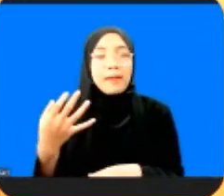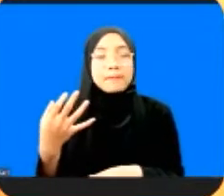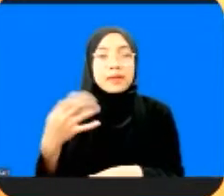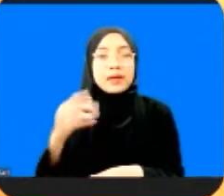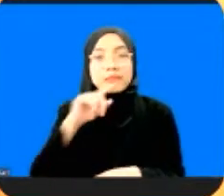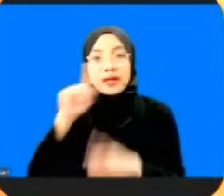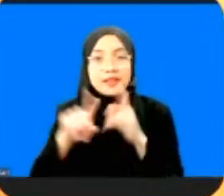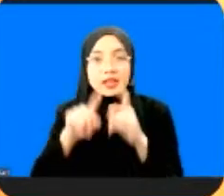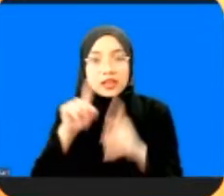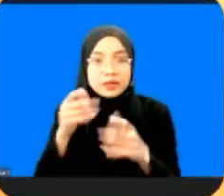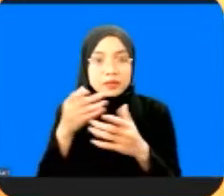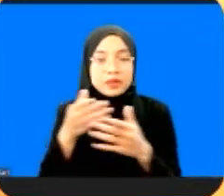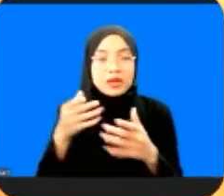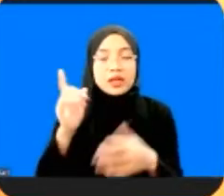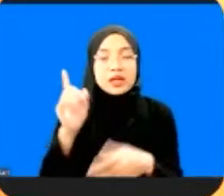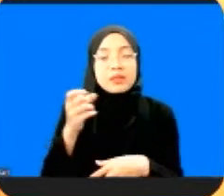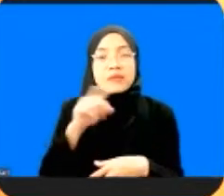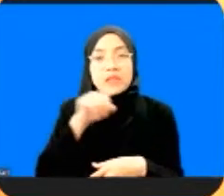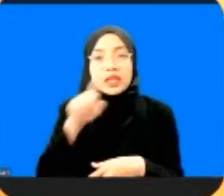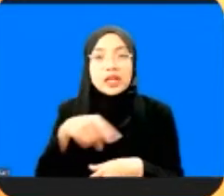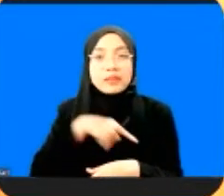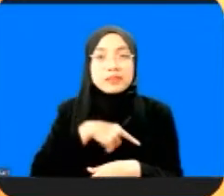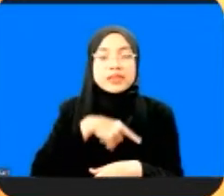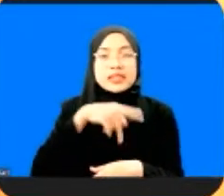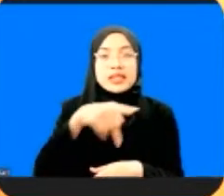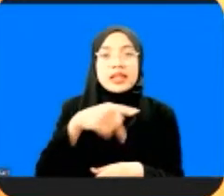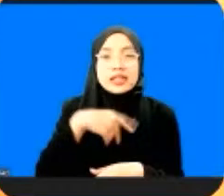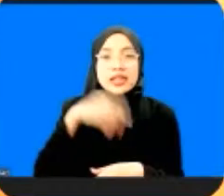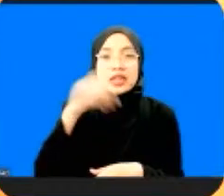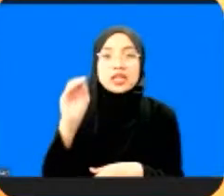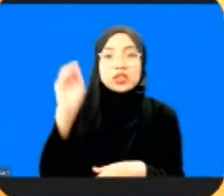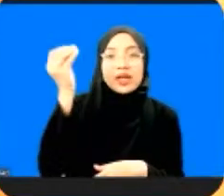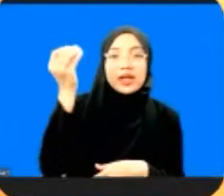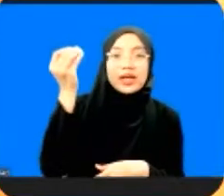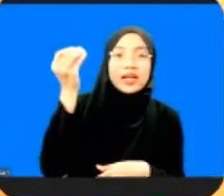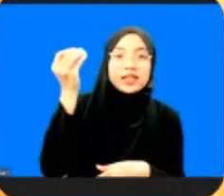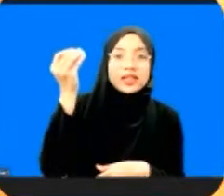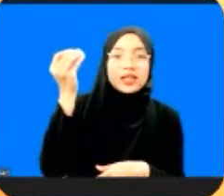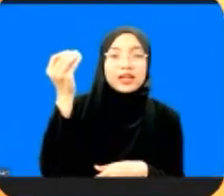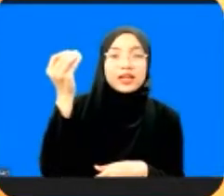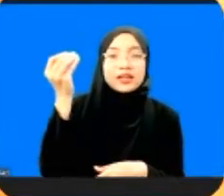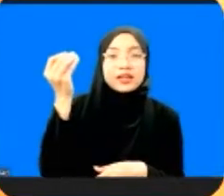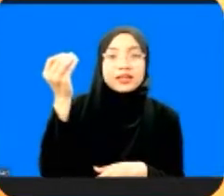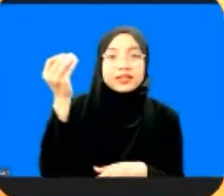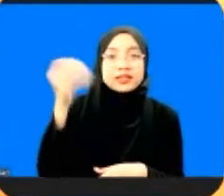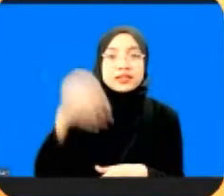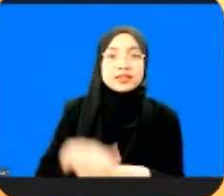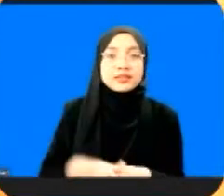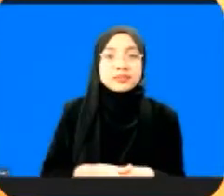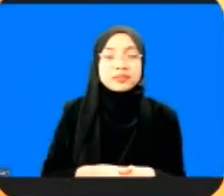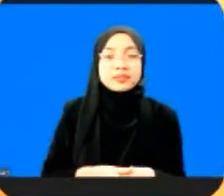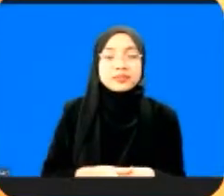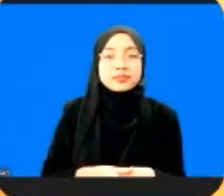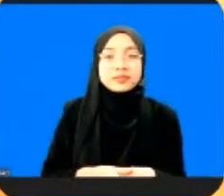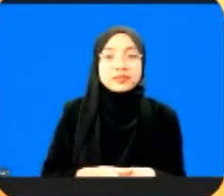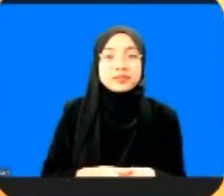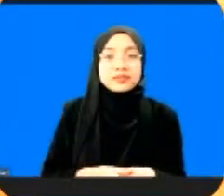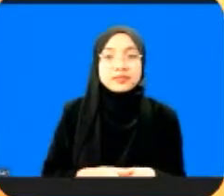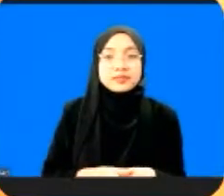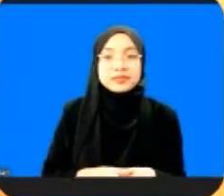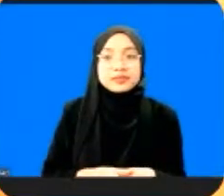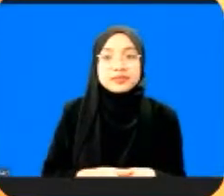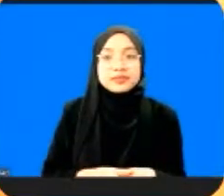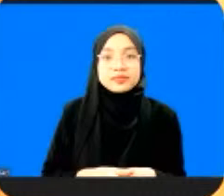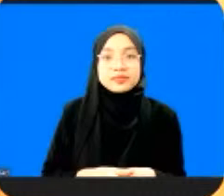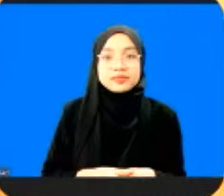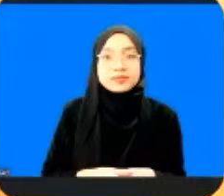is helping us coordinate over there. So if there's any feedback later on, do let us know. And also before